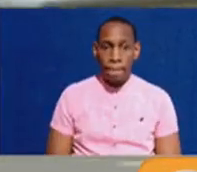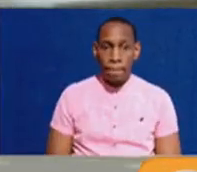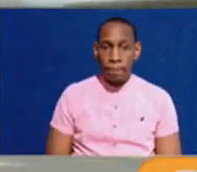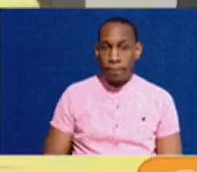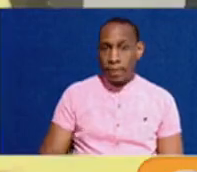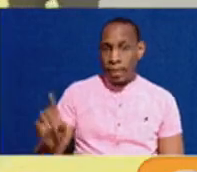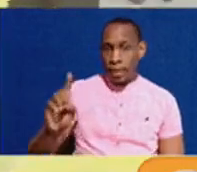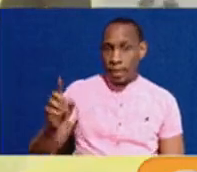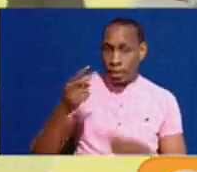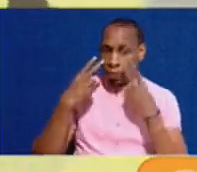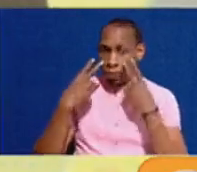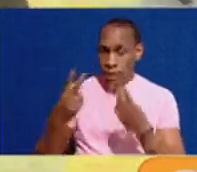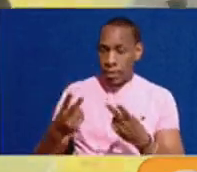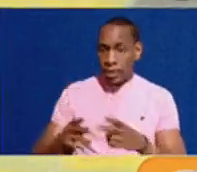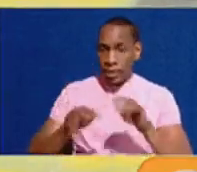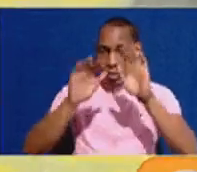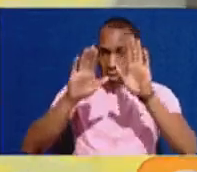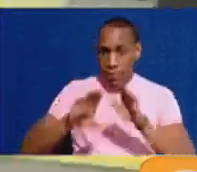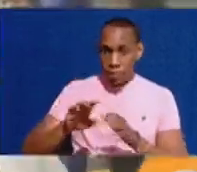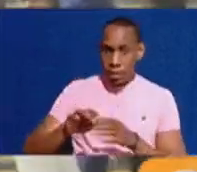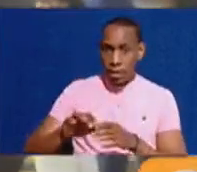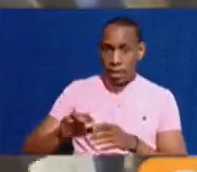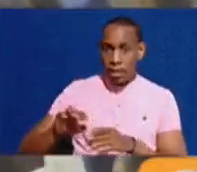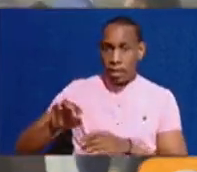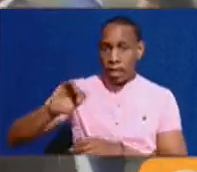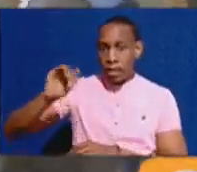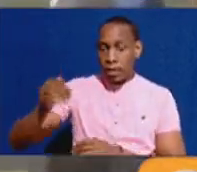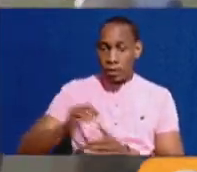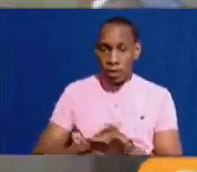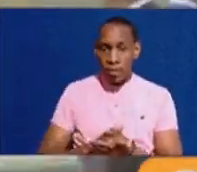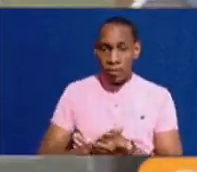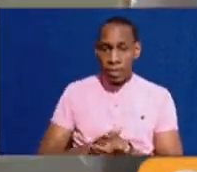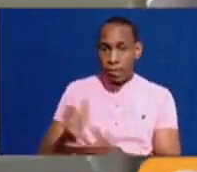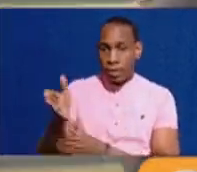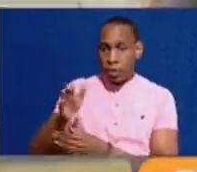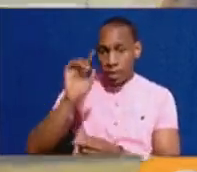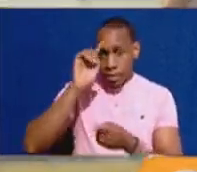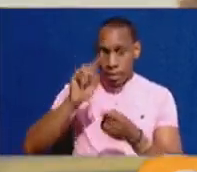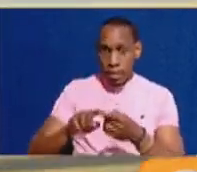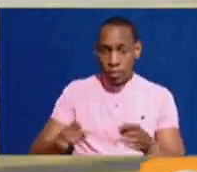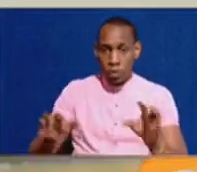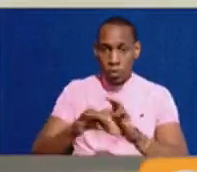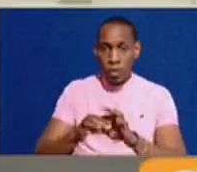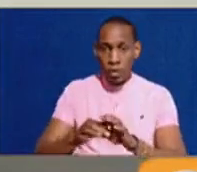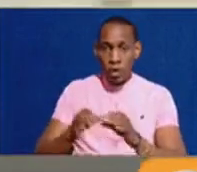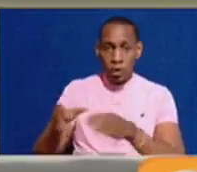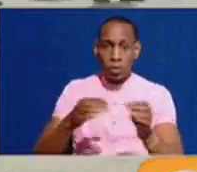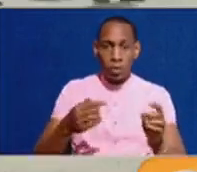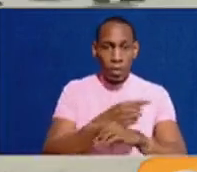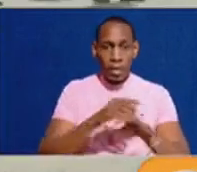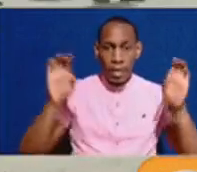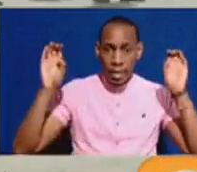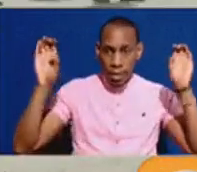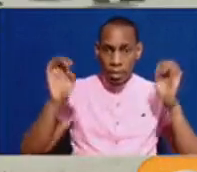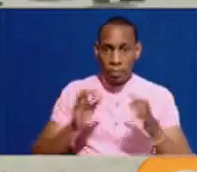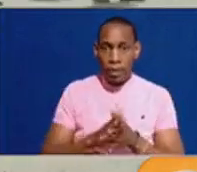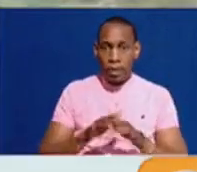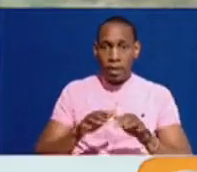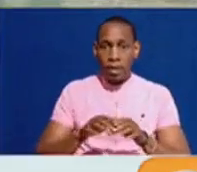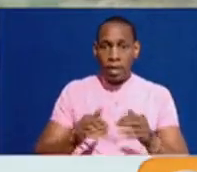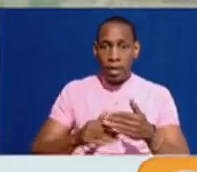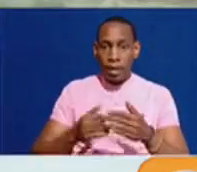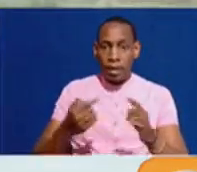Nairobi, seen as an anchor state by world powers, has been on a diplomatic mission to reconcile warring parties in Ethiopia following the